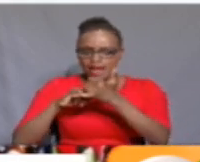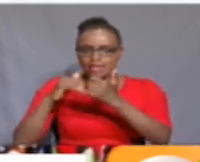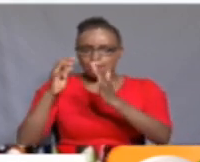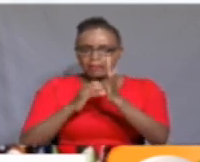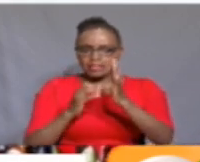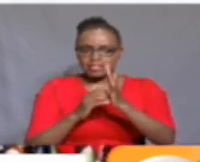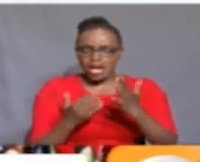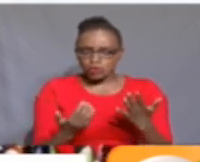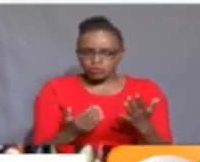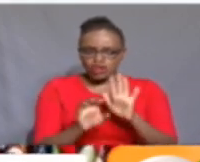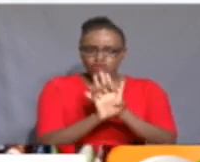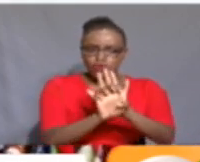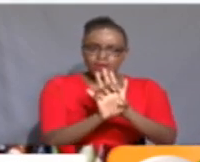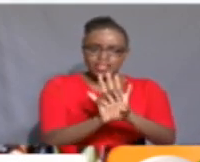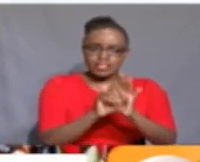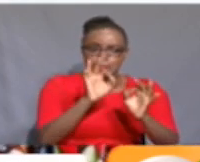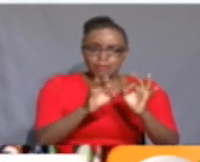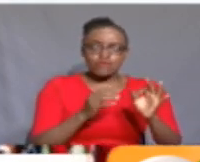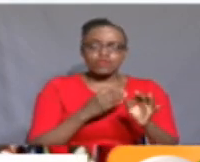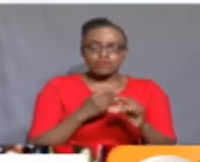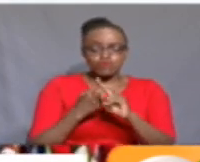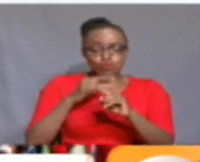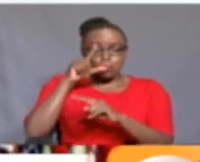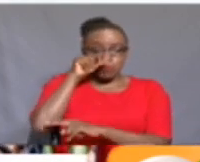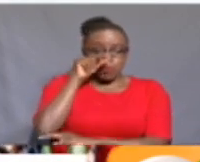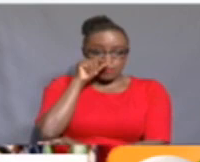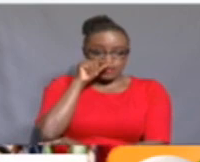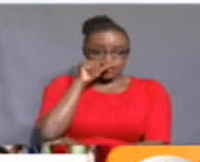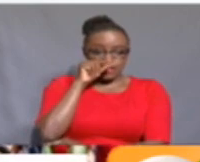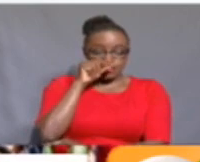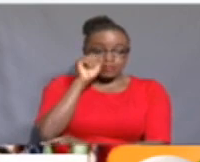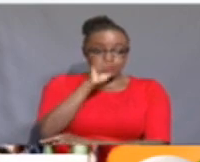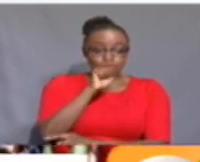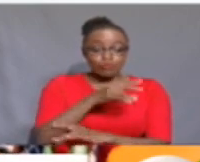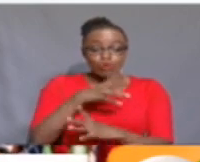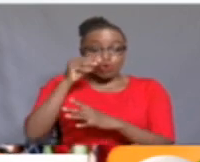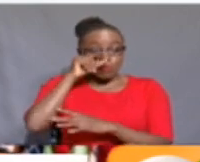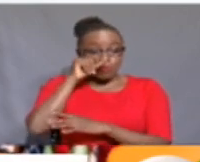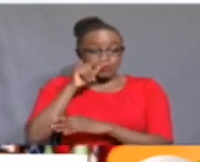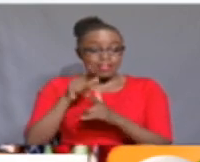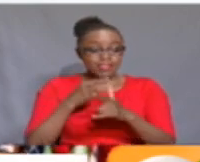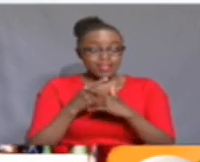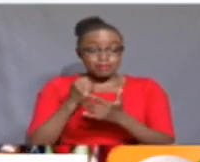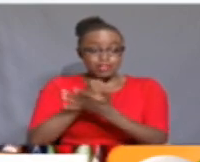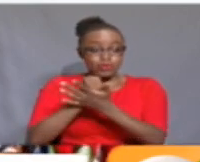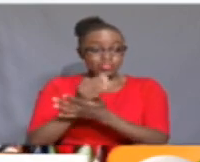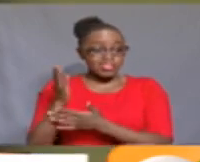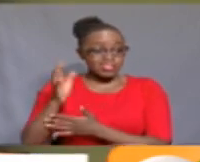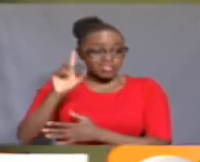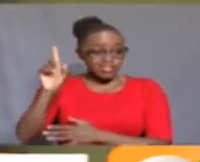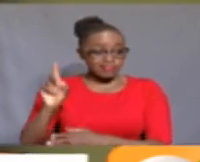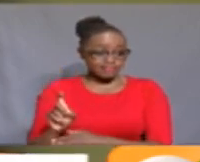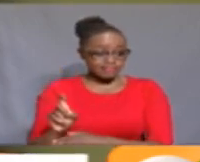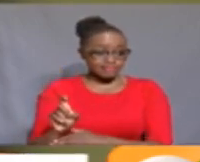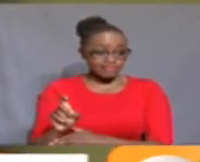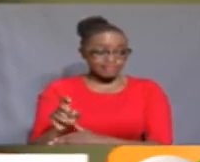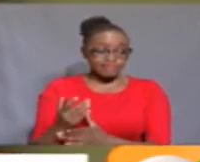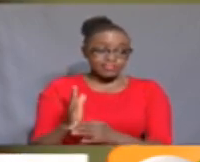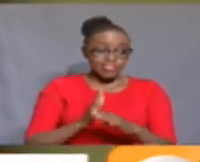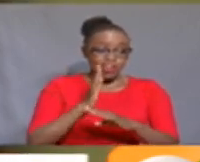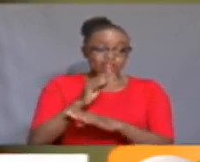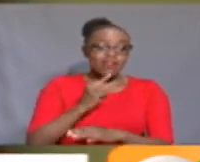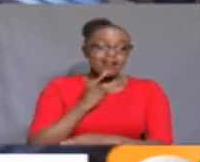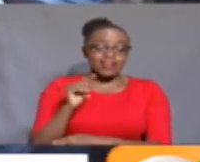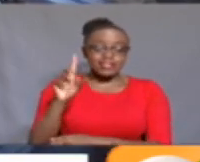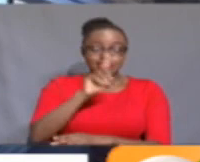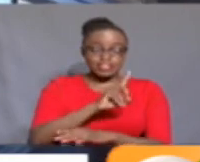Machakos. For example, kama ningekuwa natoka Mombasa, ningeenda huko Mombasa ndio niende nikarejestiwe huko. It has been over 100